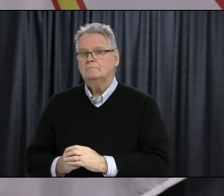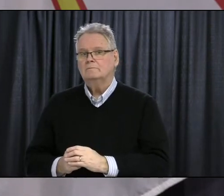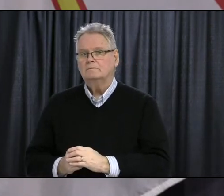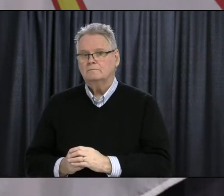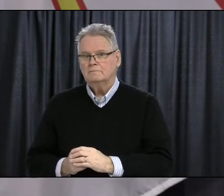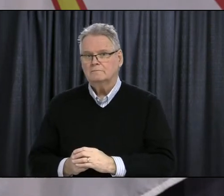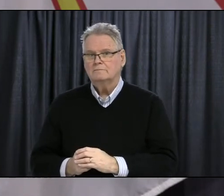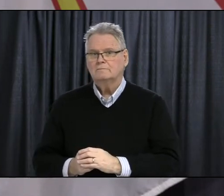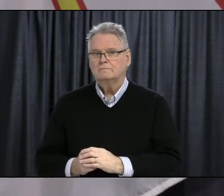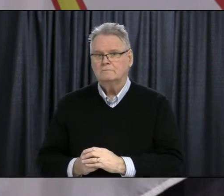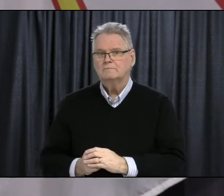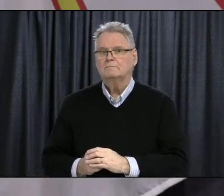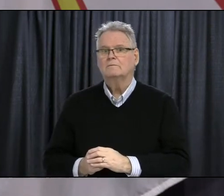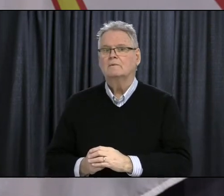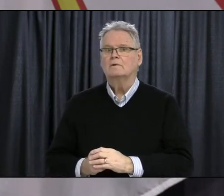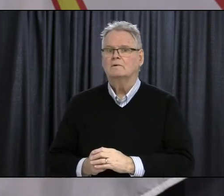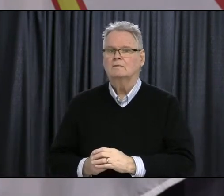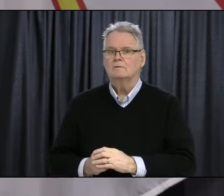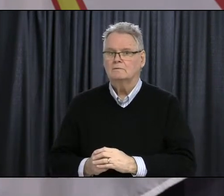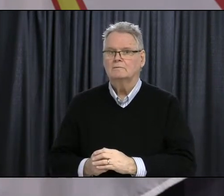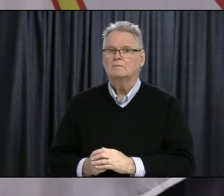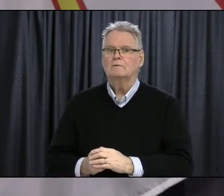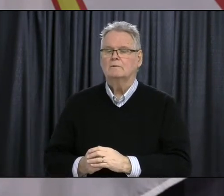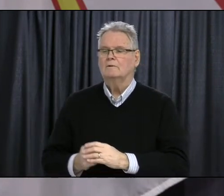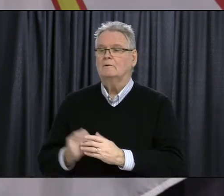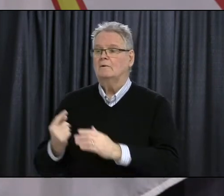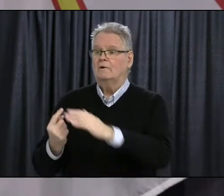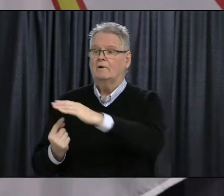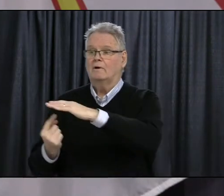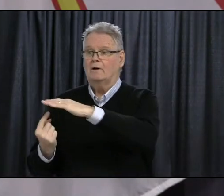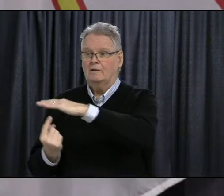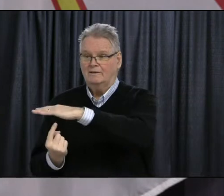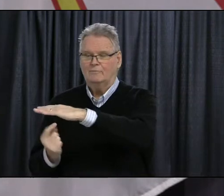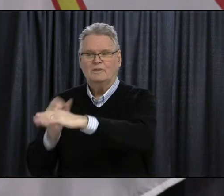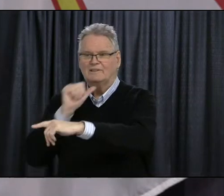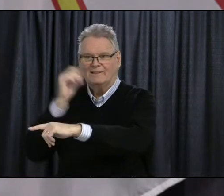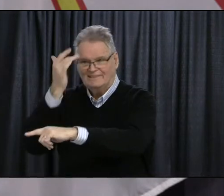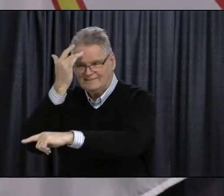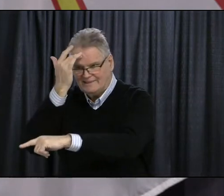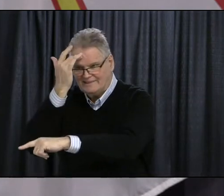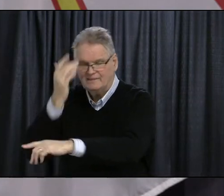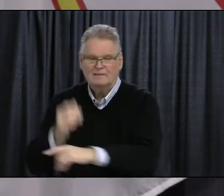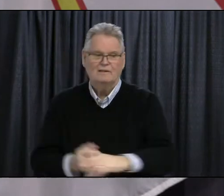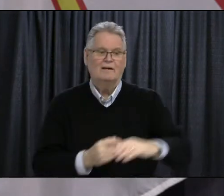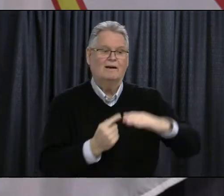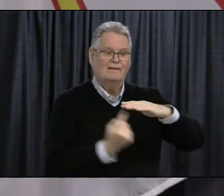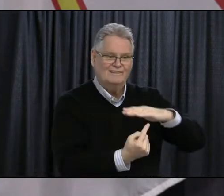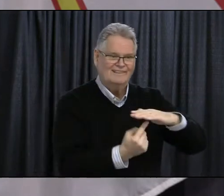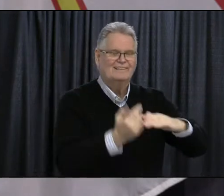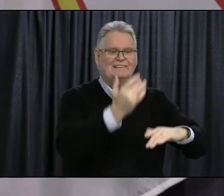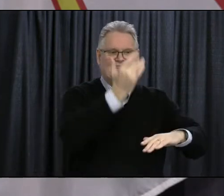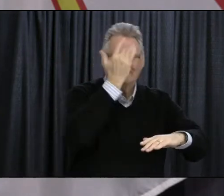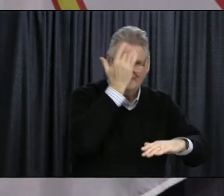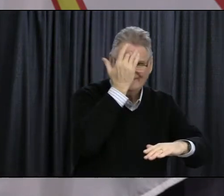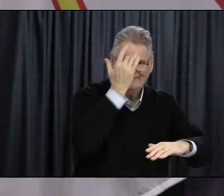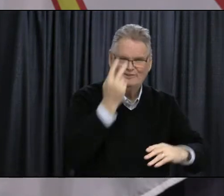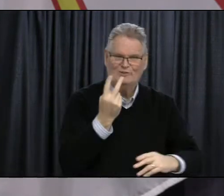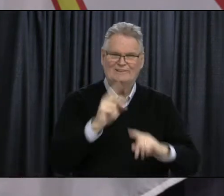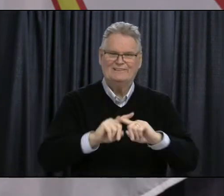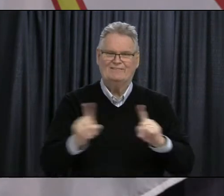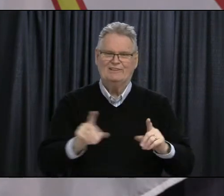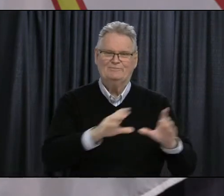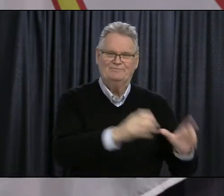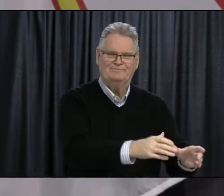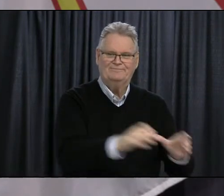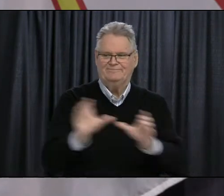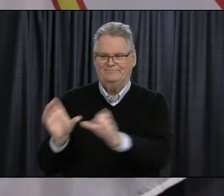quarantine. Now, if you were in a situation where you had to have a child quarantine, then obviously a child can't